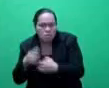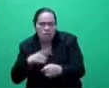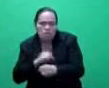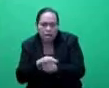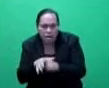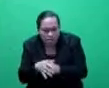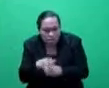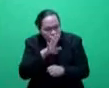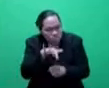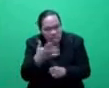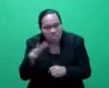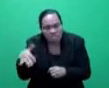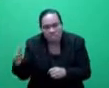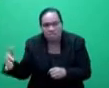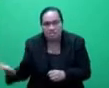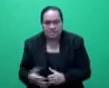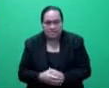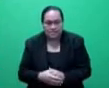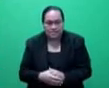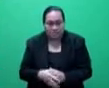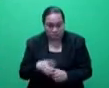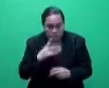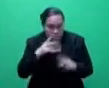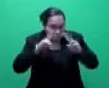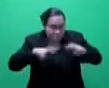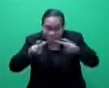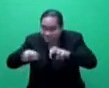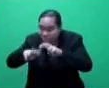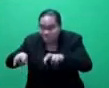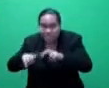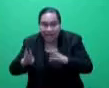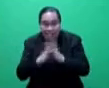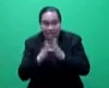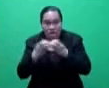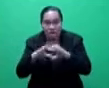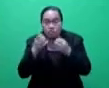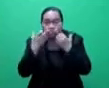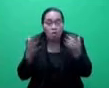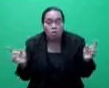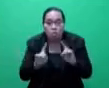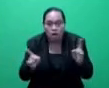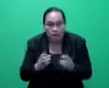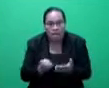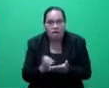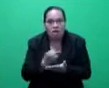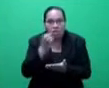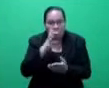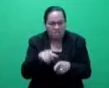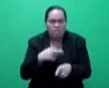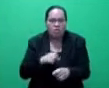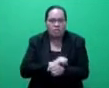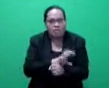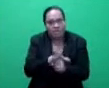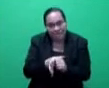pandemic. The on-the-ground survey carried out by the municipal council showed that the economic impact of